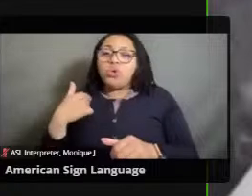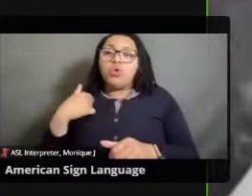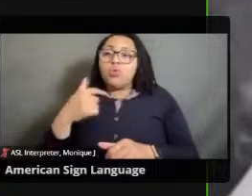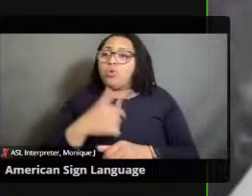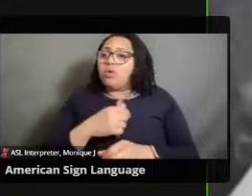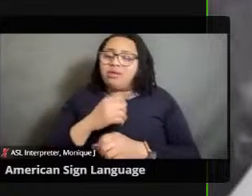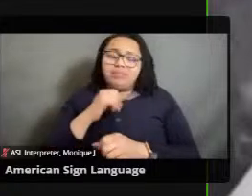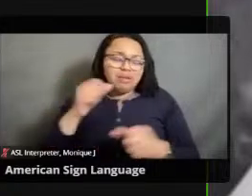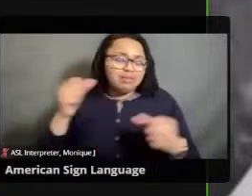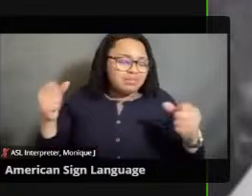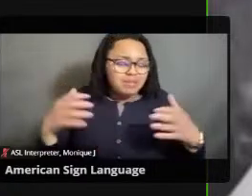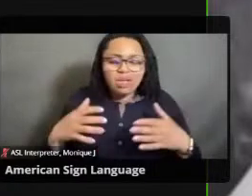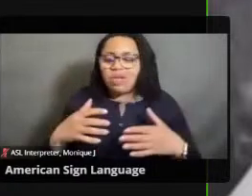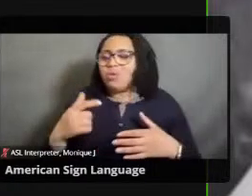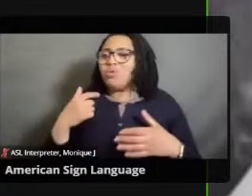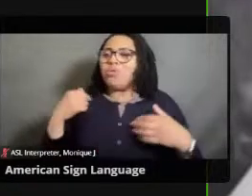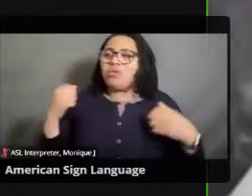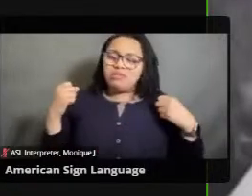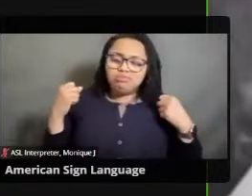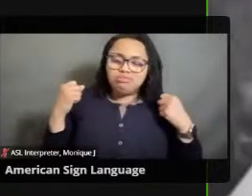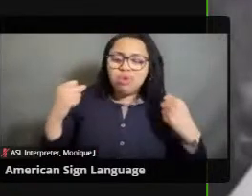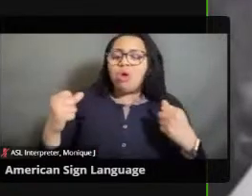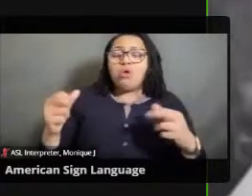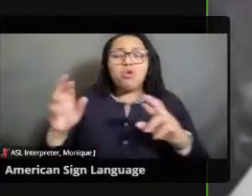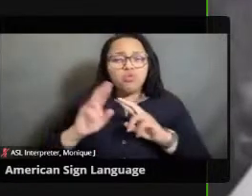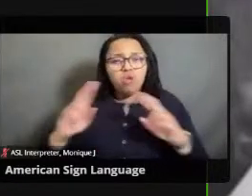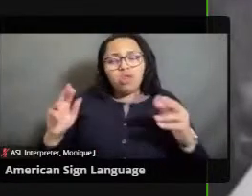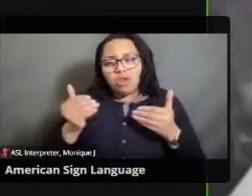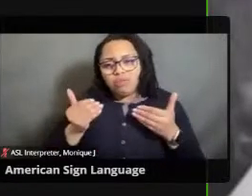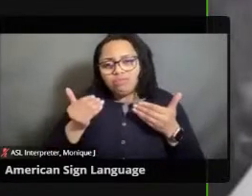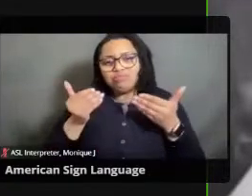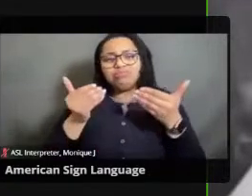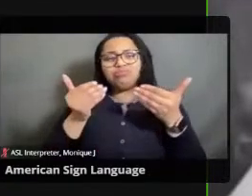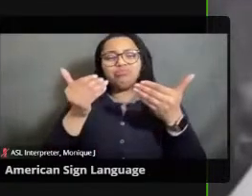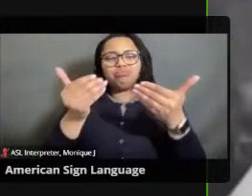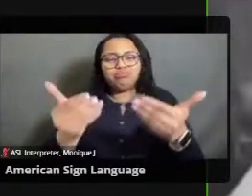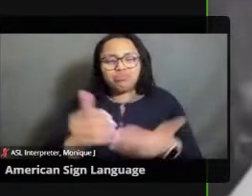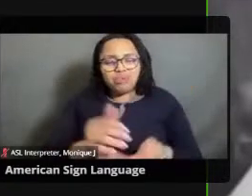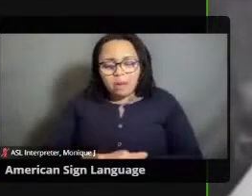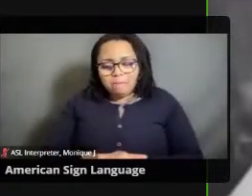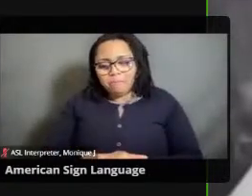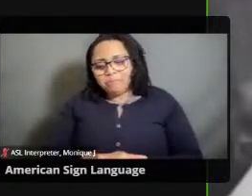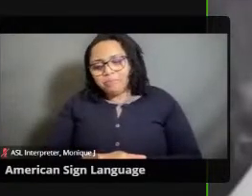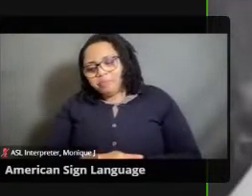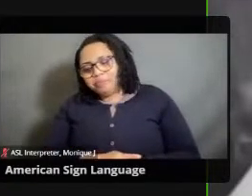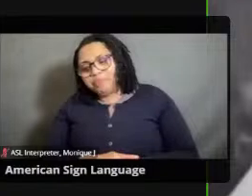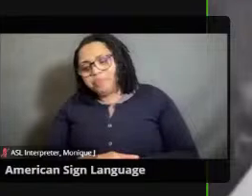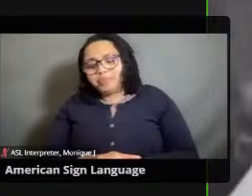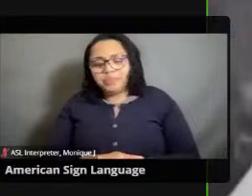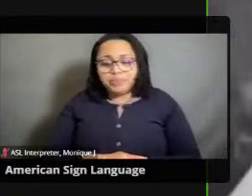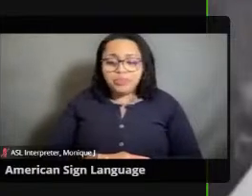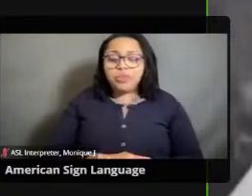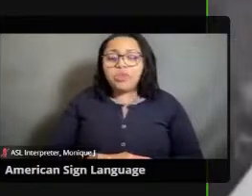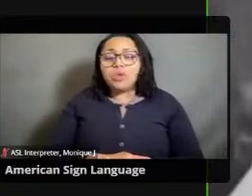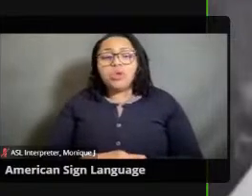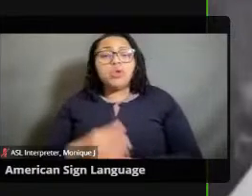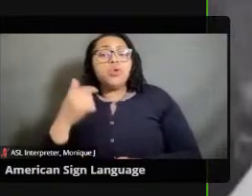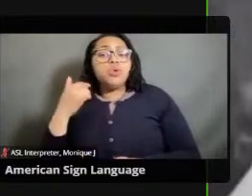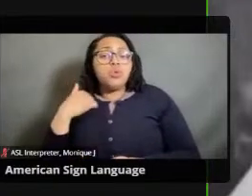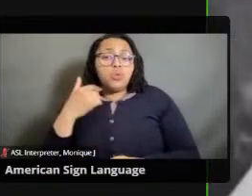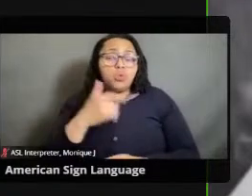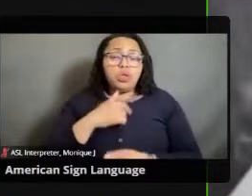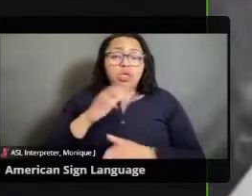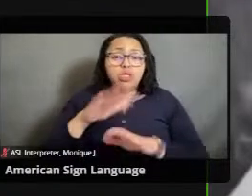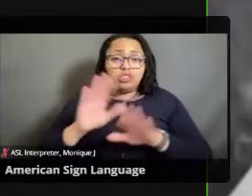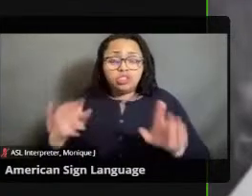are strong, and we're ready to carry on. We are the children of